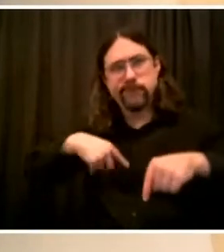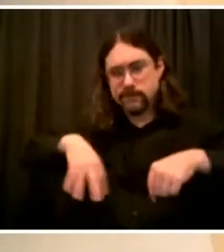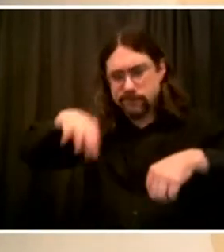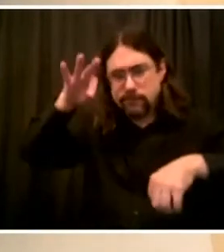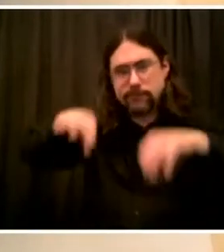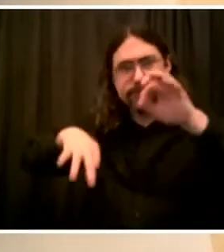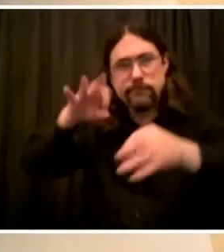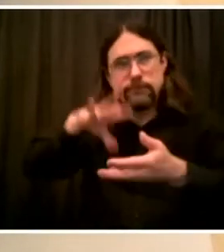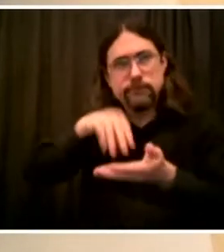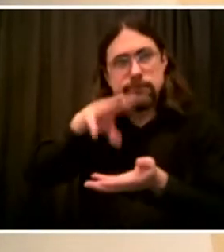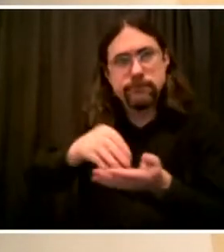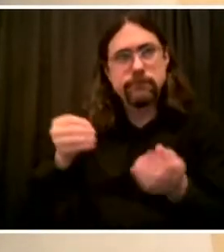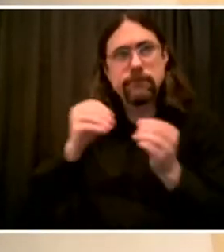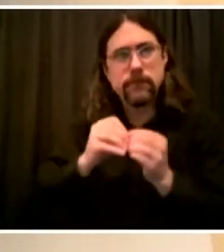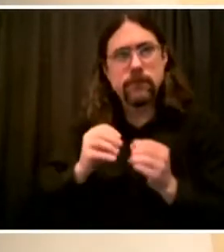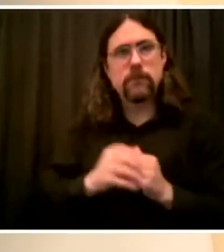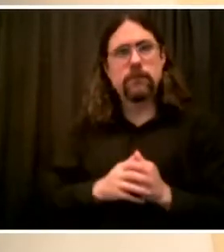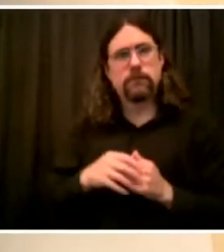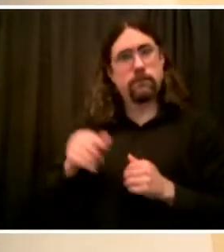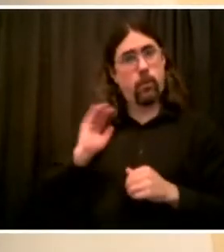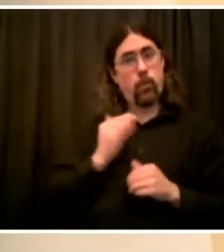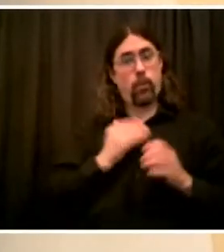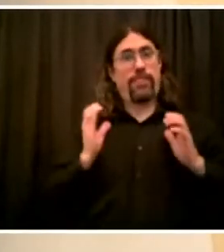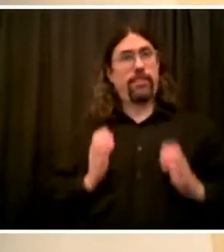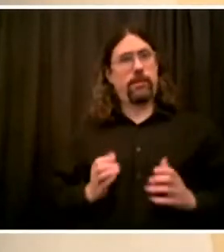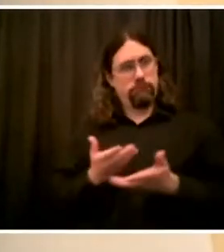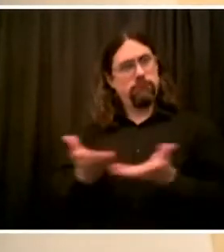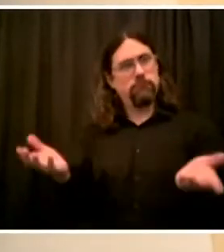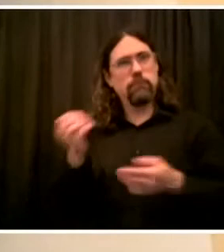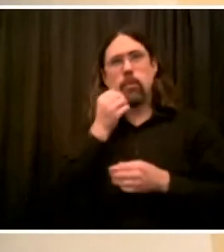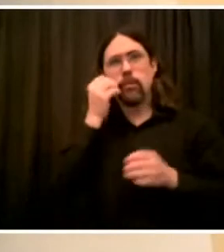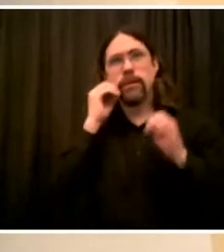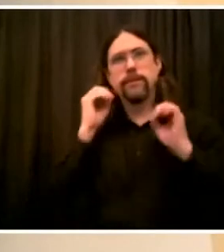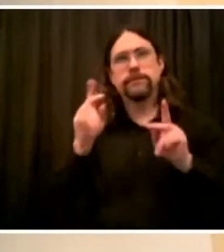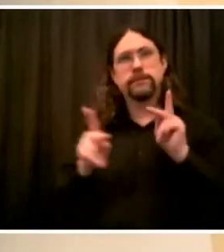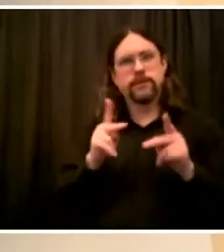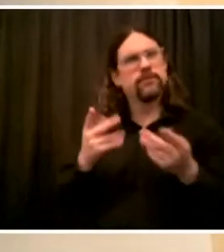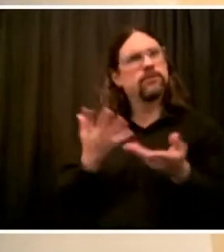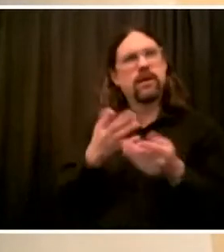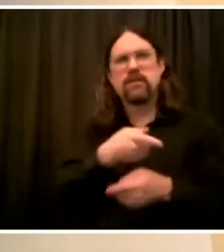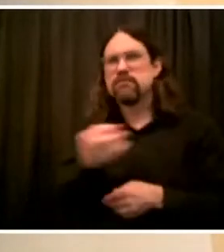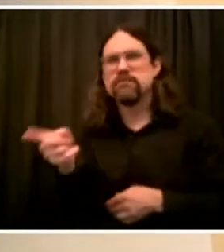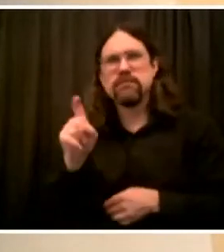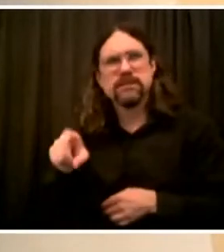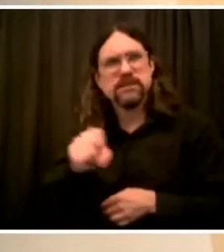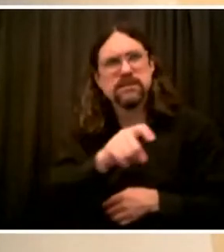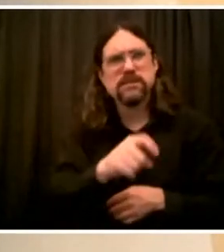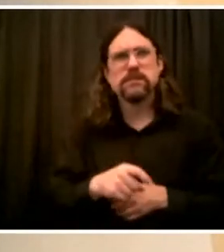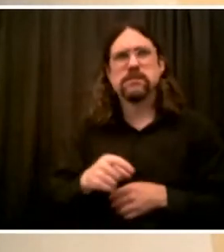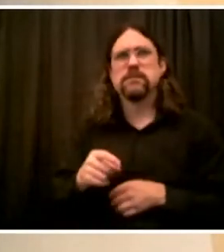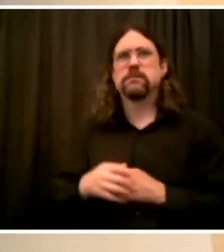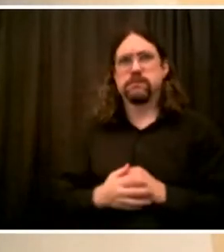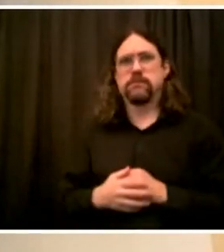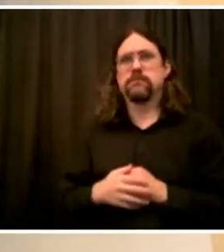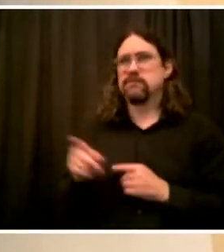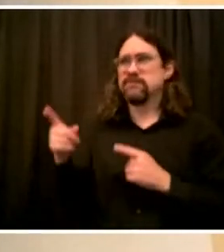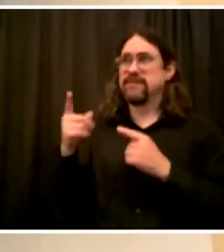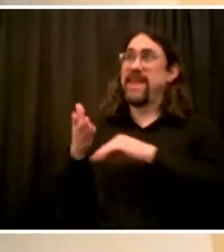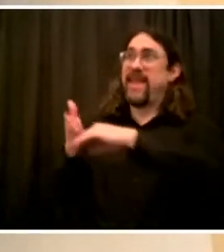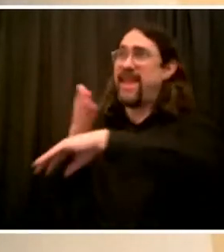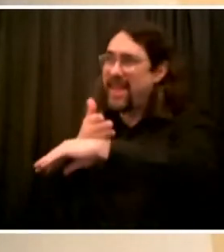in and remain in. But we'll have defeats, and we've been pretty blunt about that. Acceptance means acceptance of